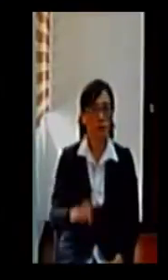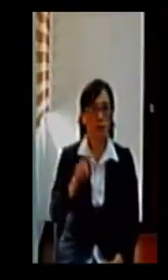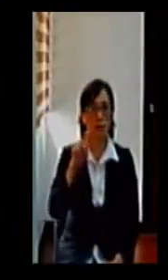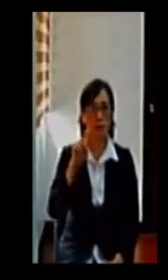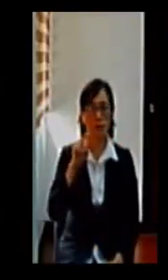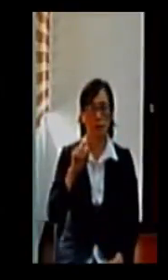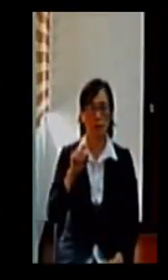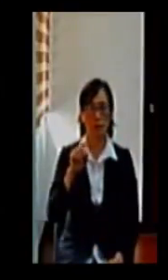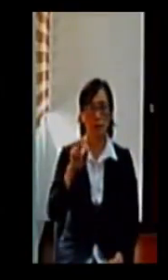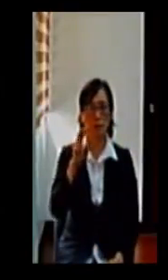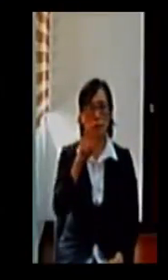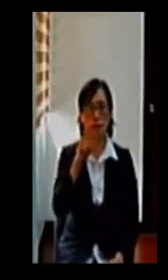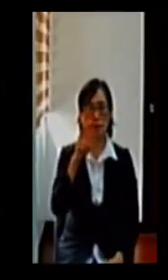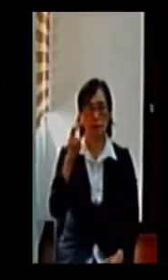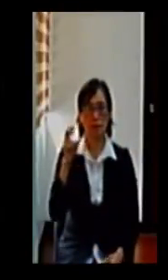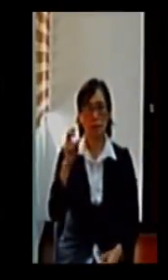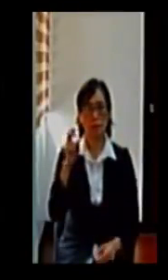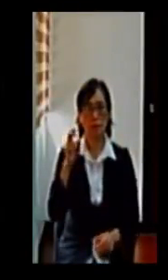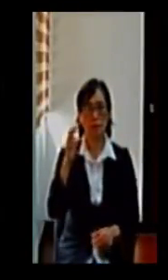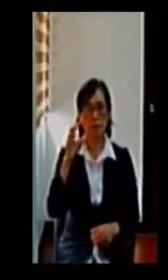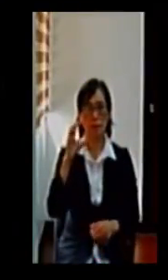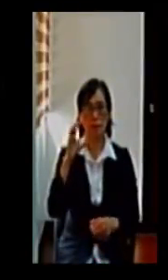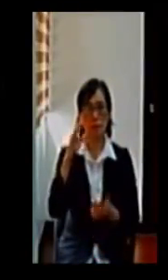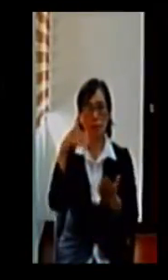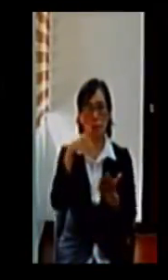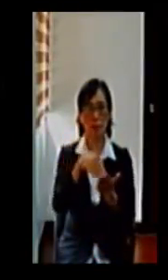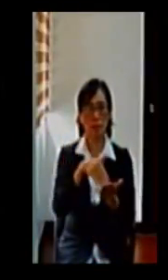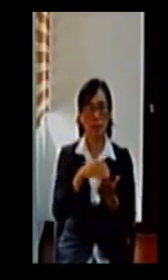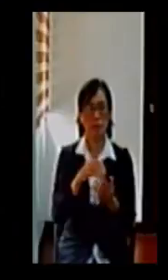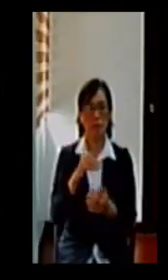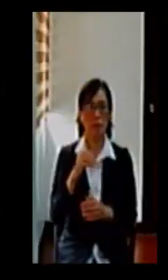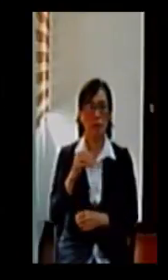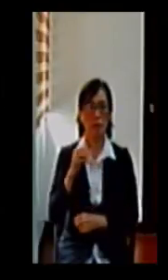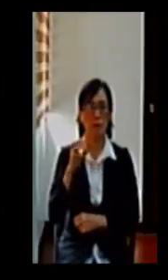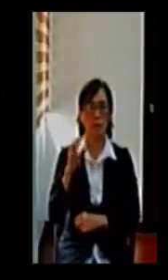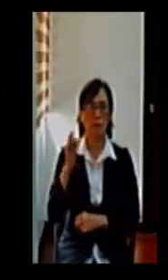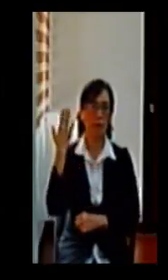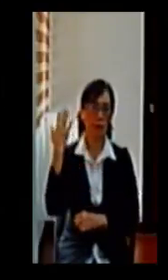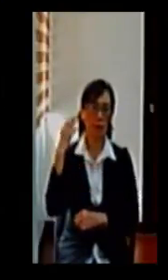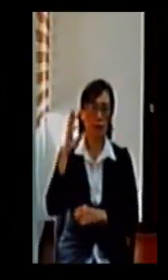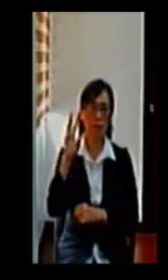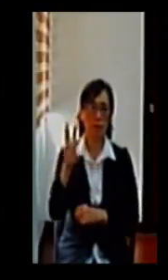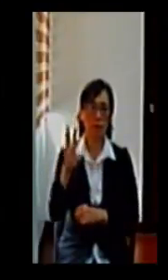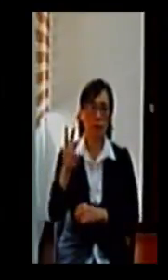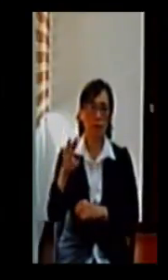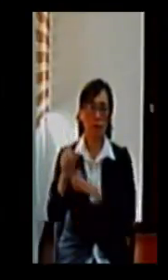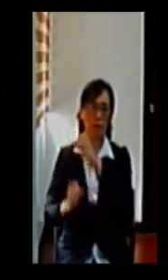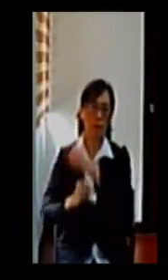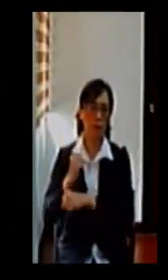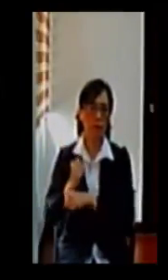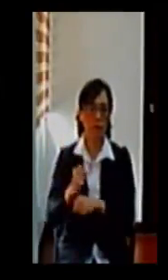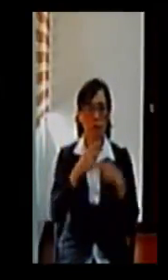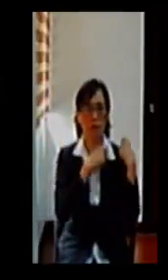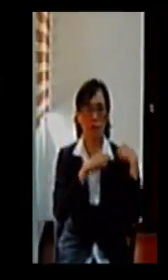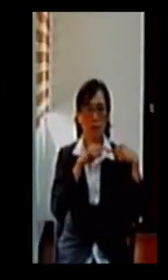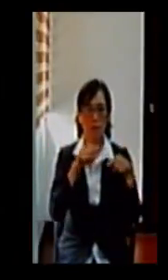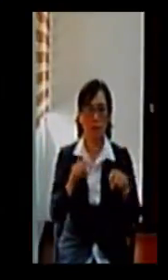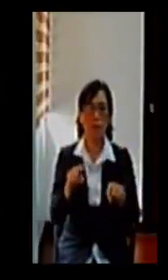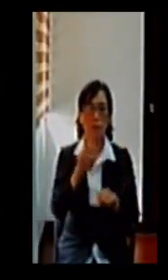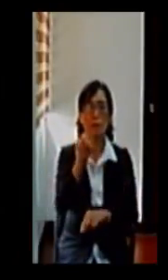hectares per year in the last 16 years. And you still, you know, question